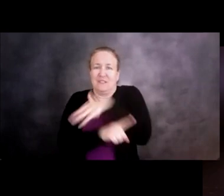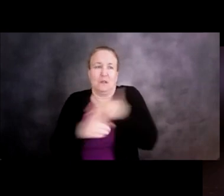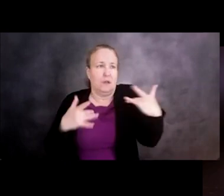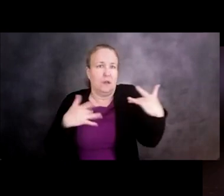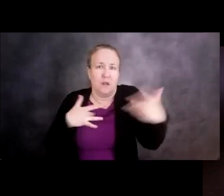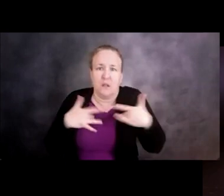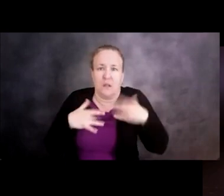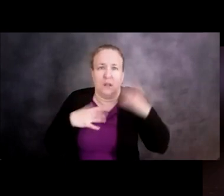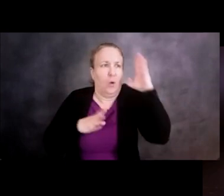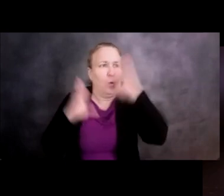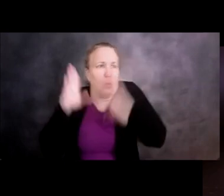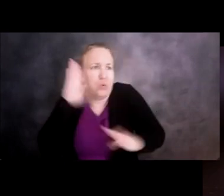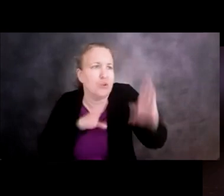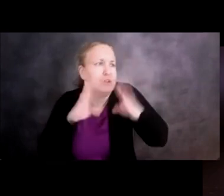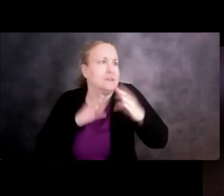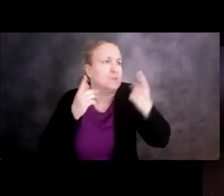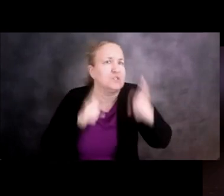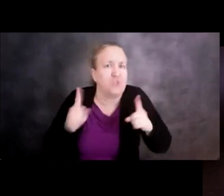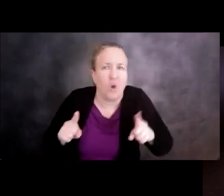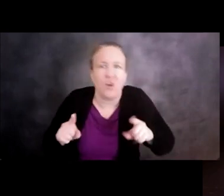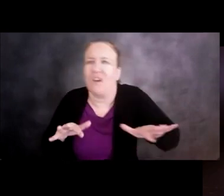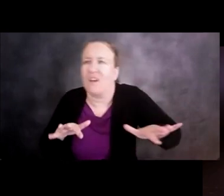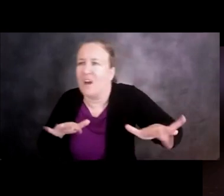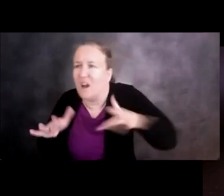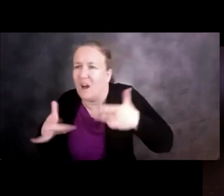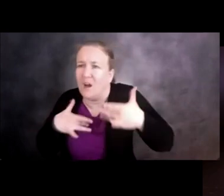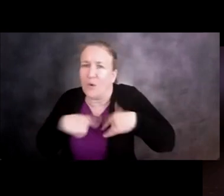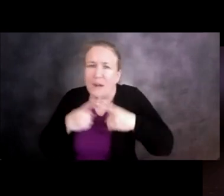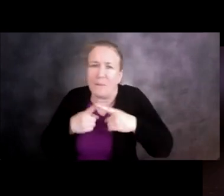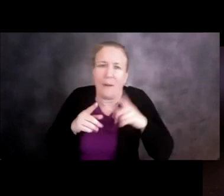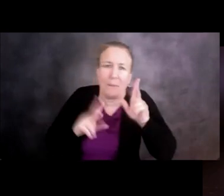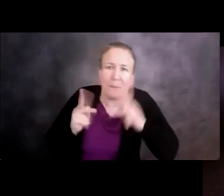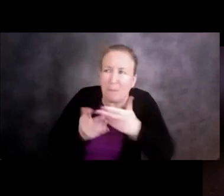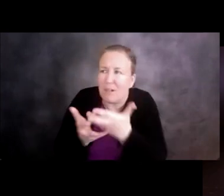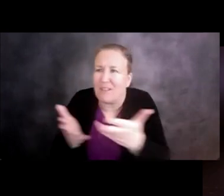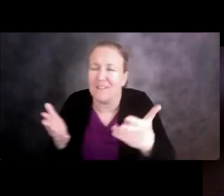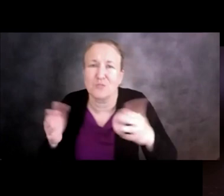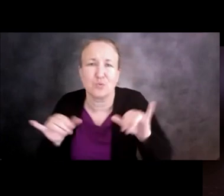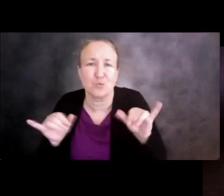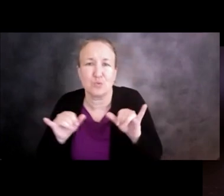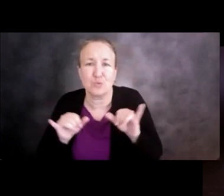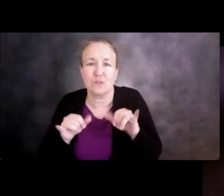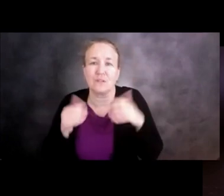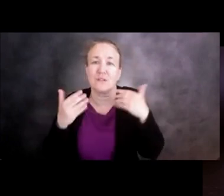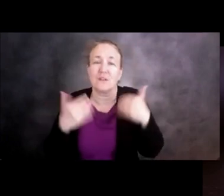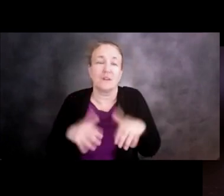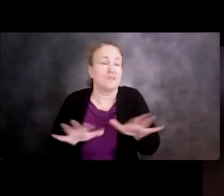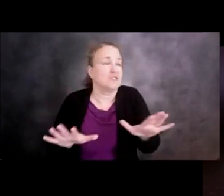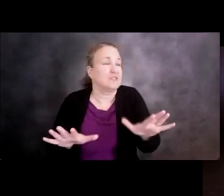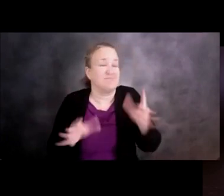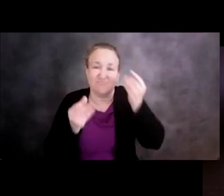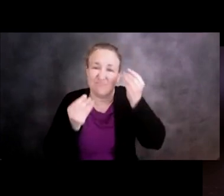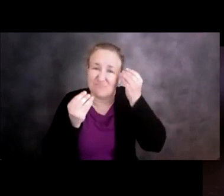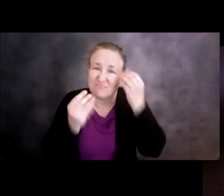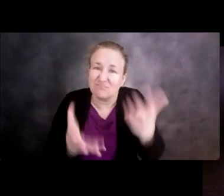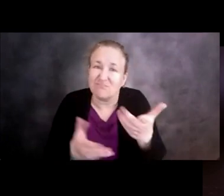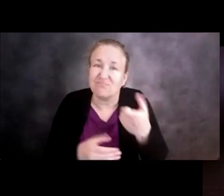that you're doing and everyone who you have to worry about, that it is just so lovely to